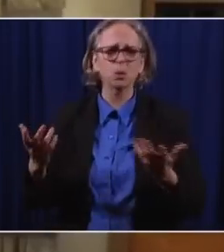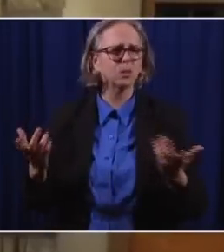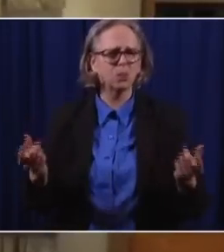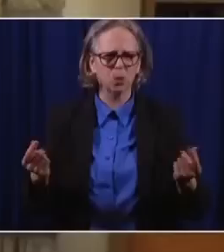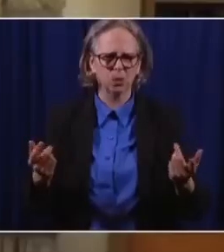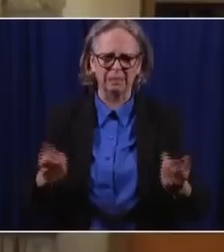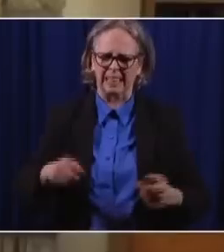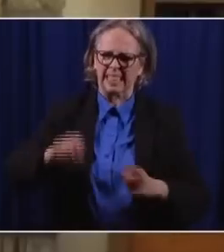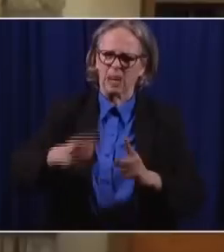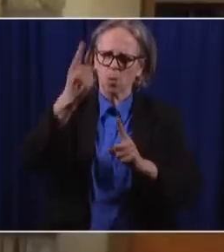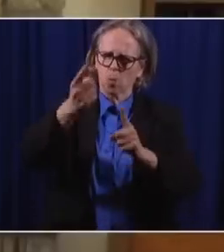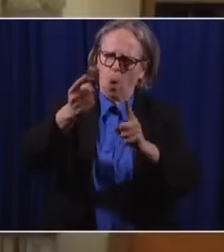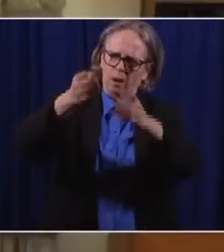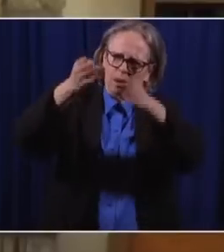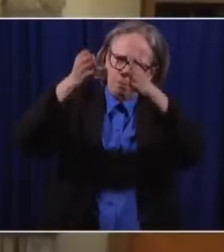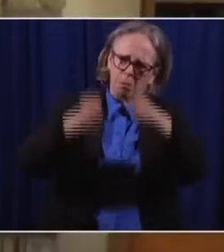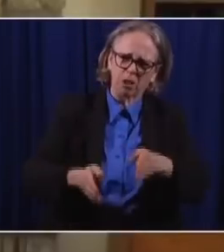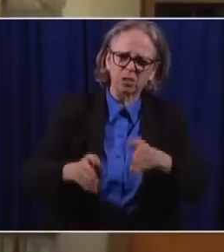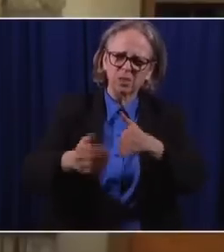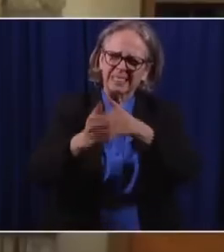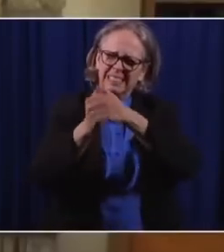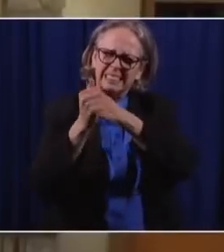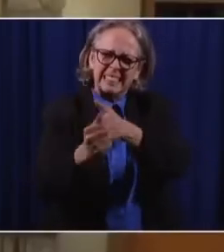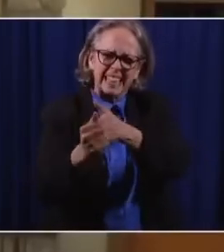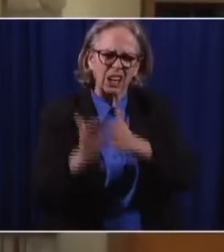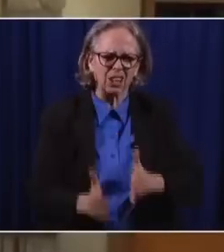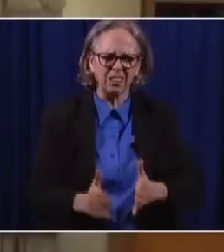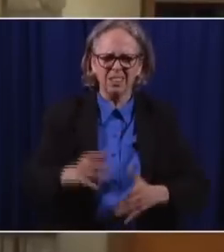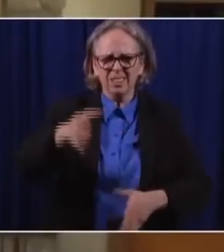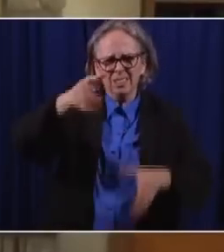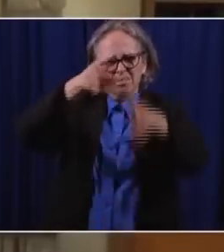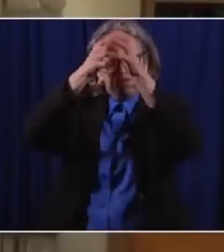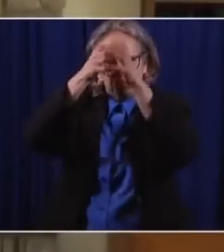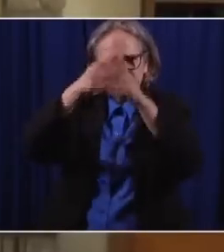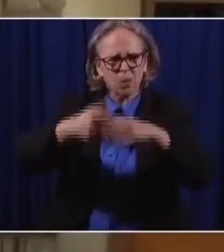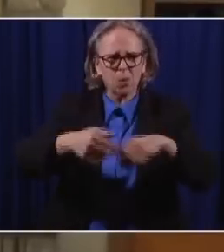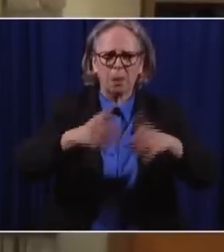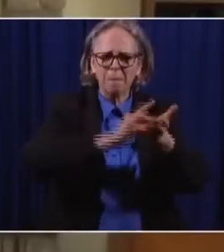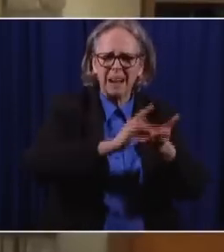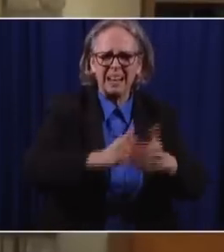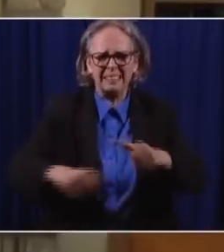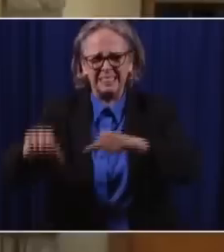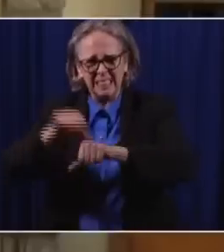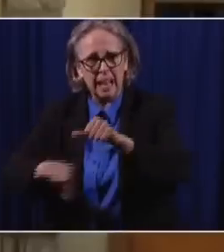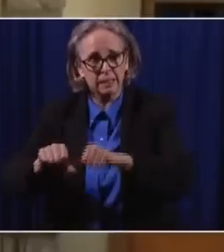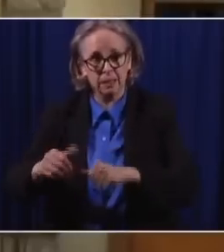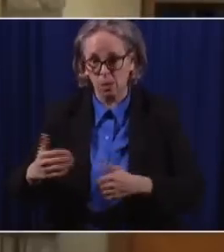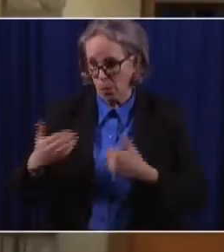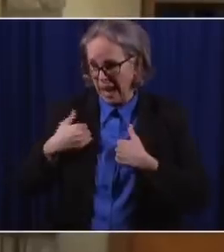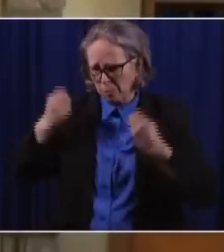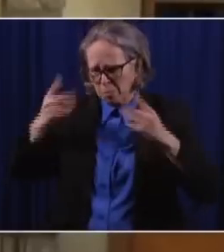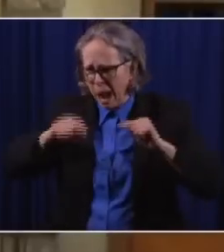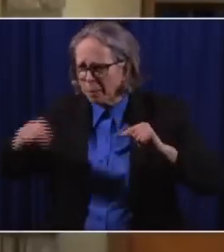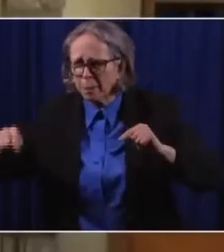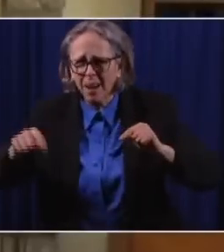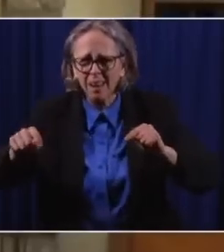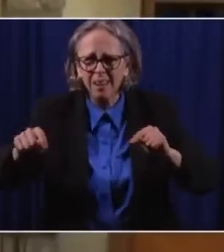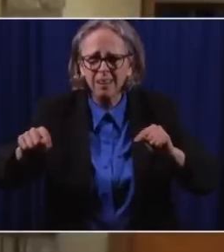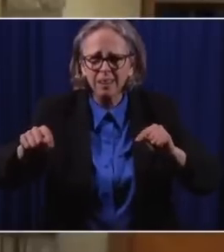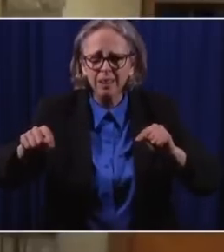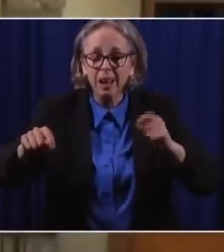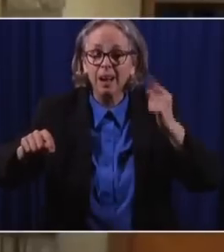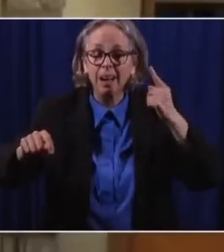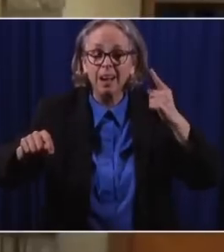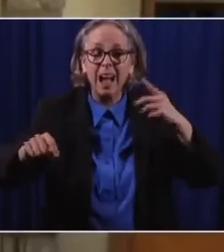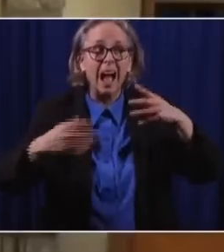have doctors, and we rely on doctors outside and have continued to rely on them outside of the Department